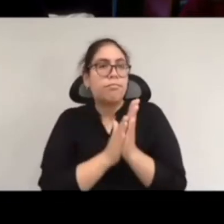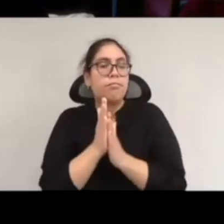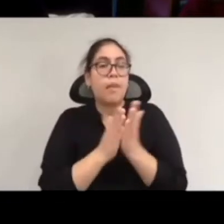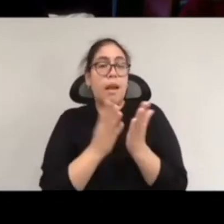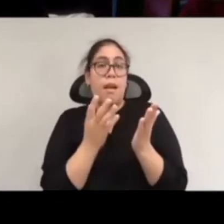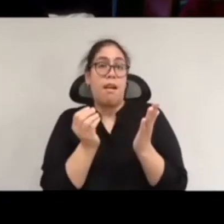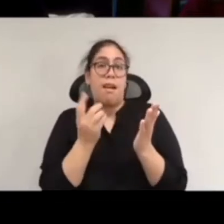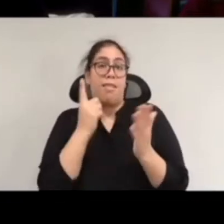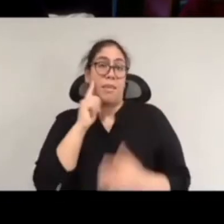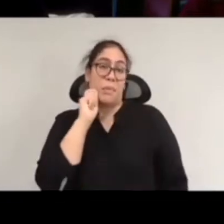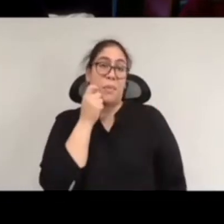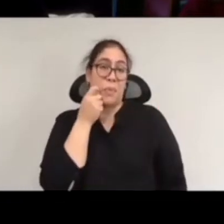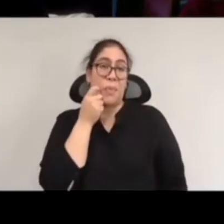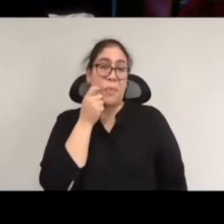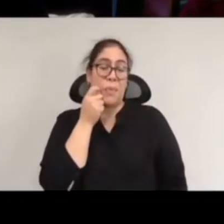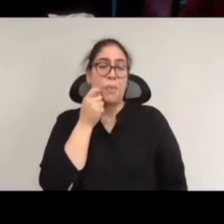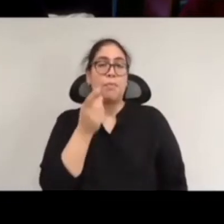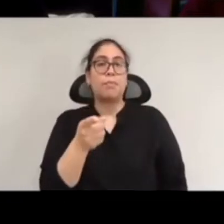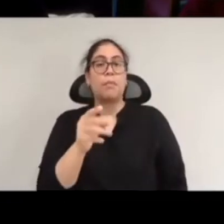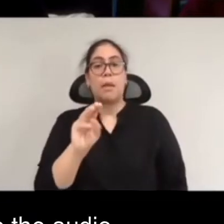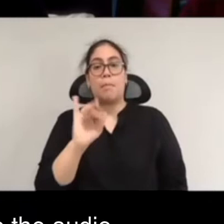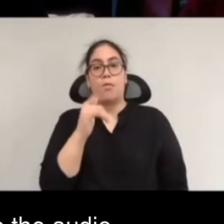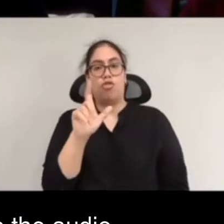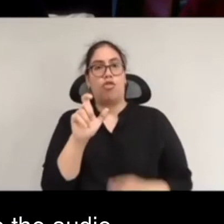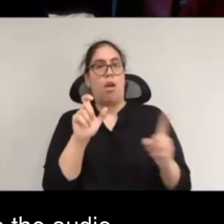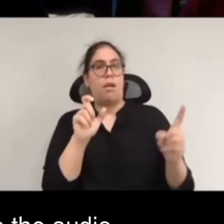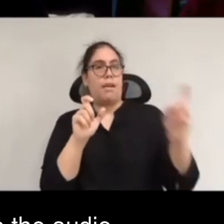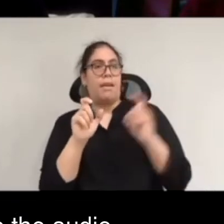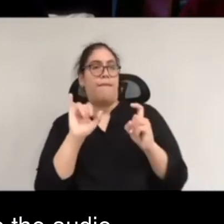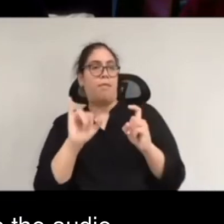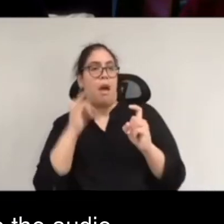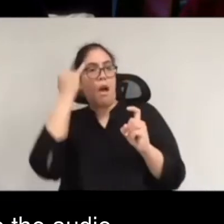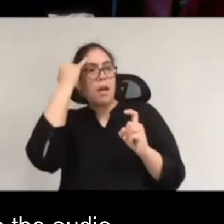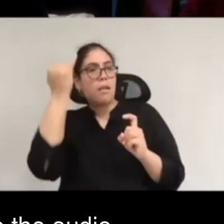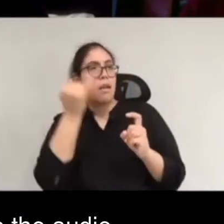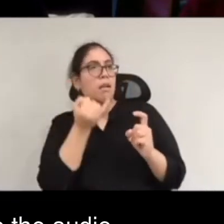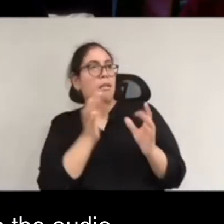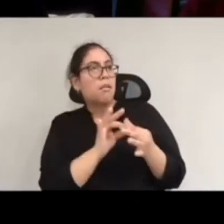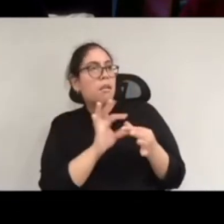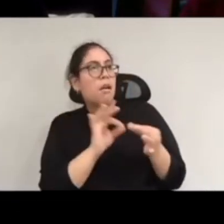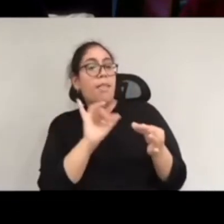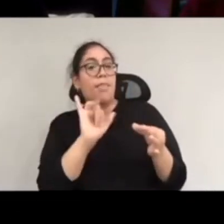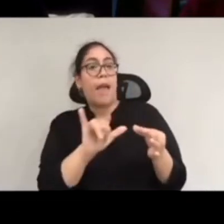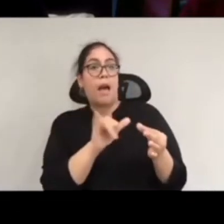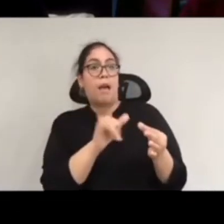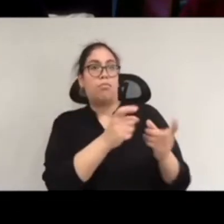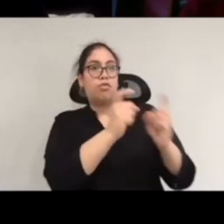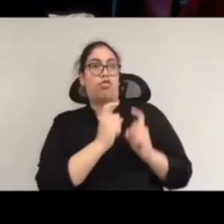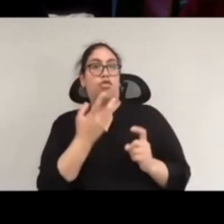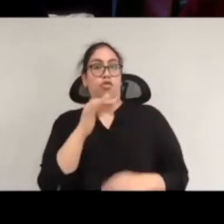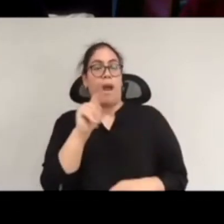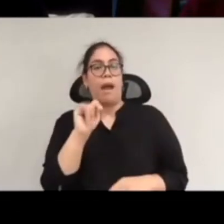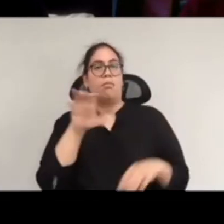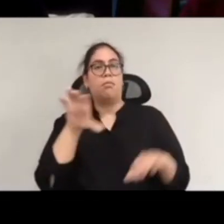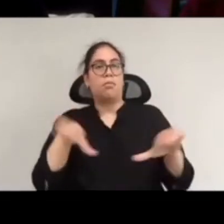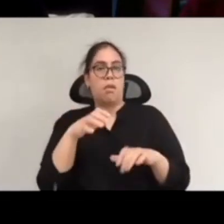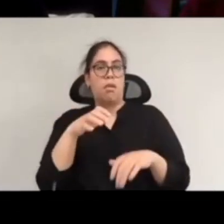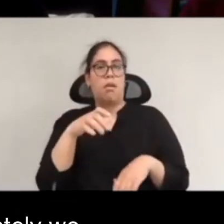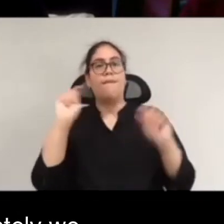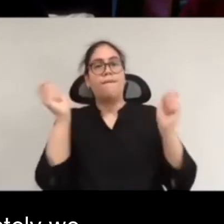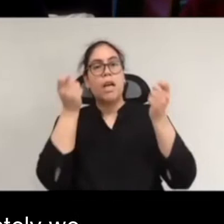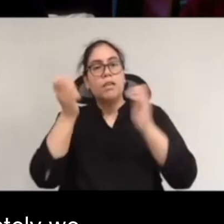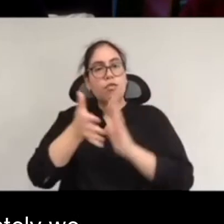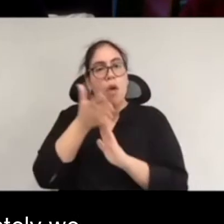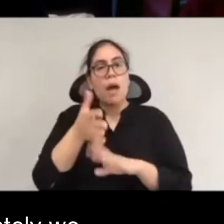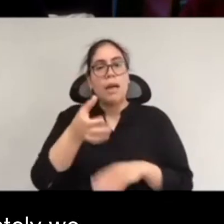And, you know, my film that Michelle gave me the grant to have the audio description, it's done a festival run. It went to South by Southwest,